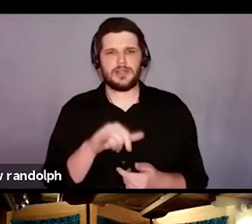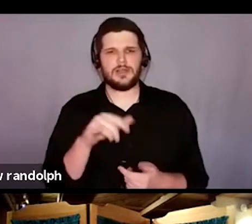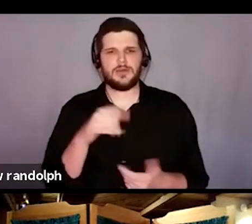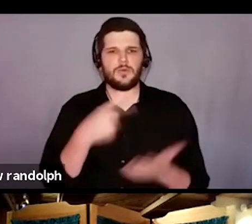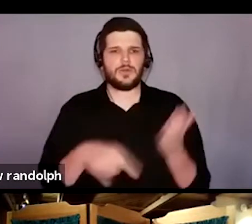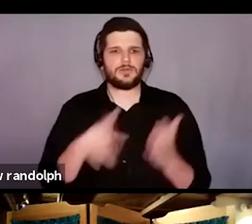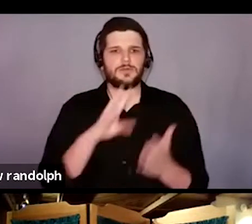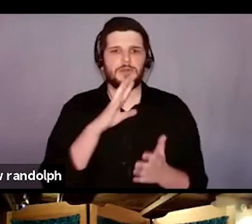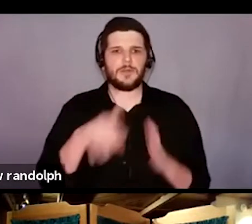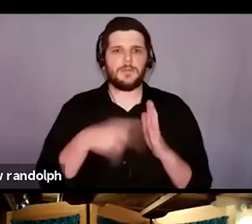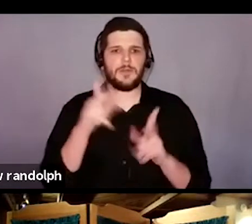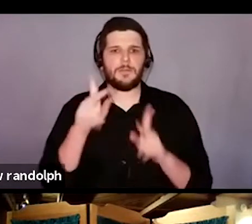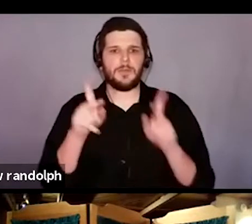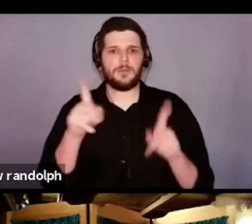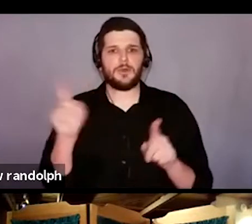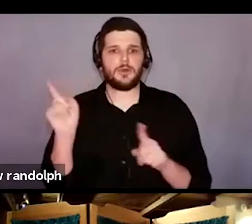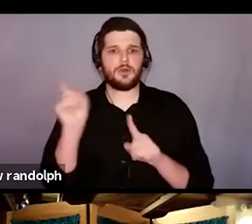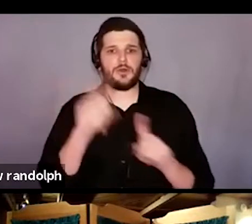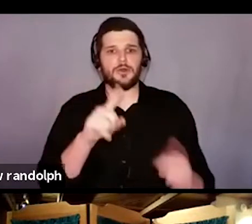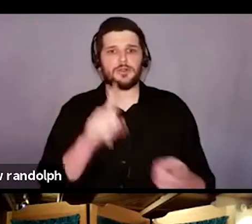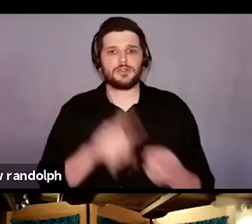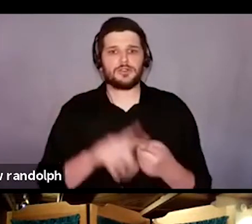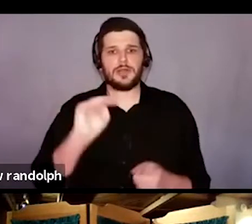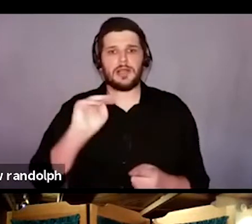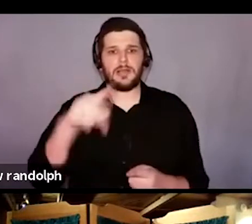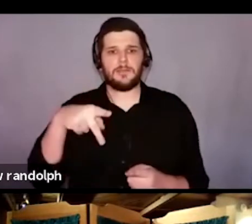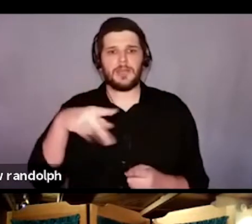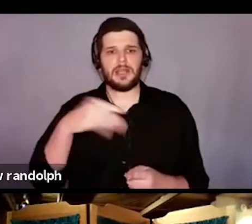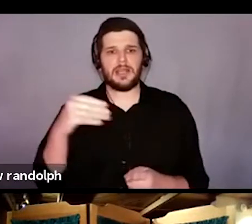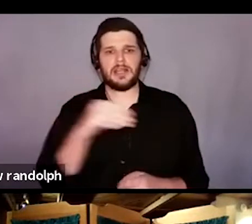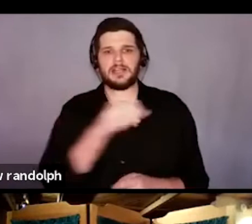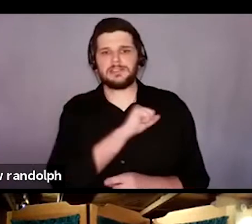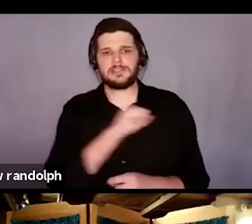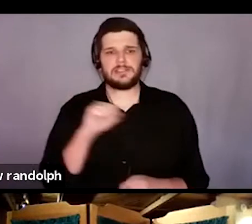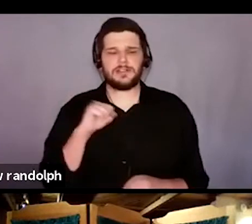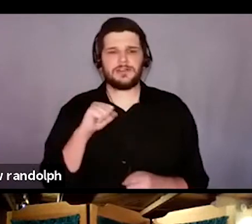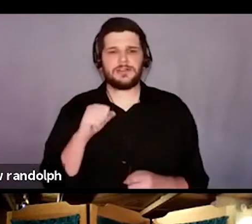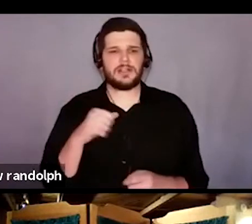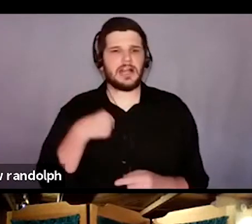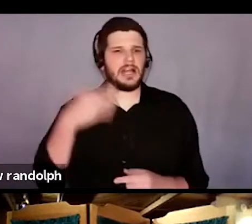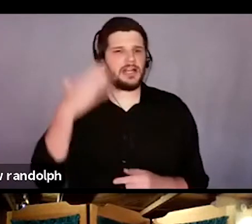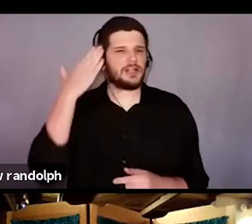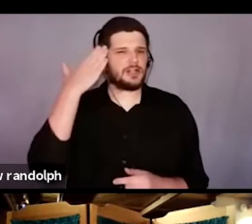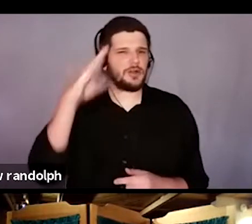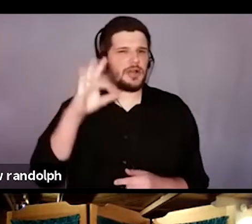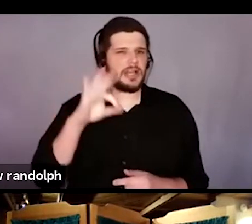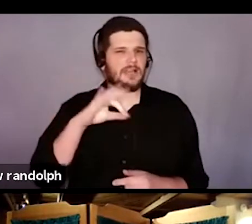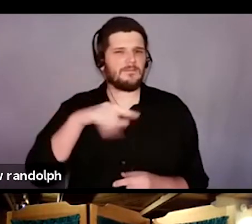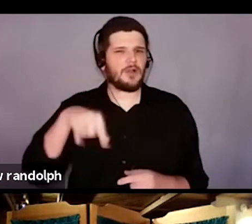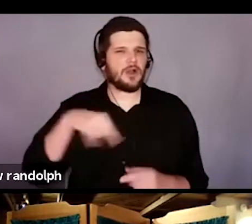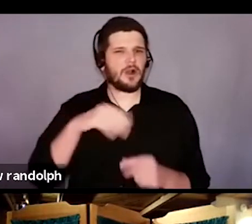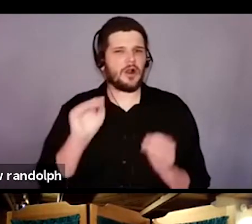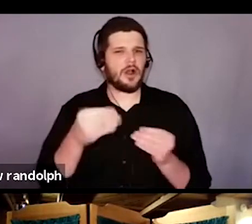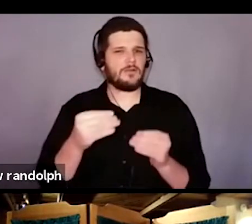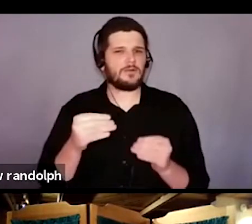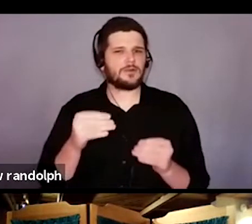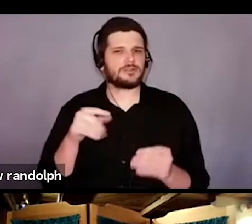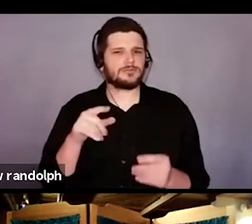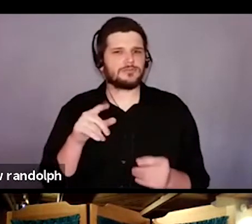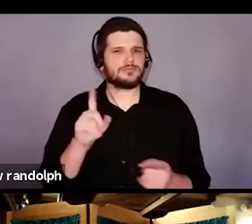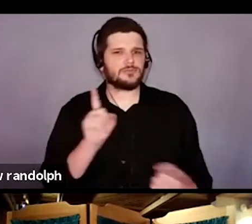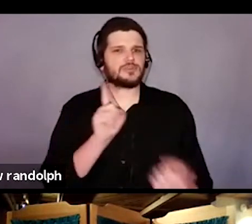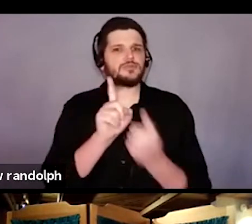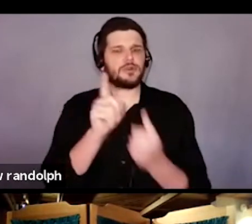talked about people going to their MPs and senators, I don't know if our office was approached, because I would have